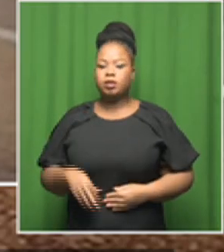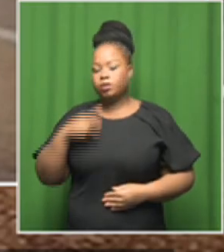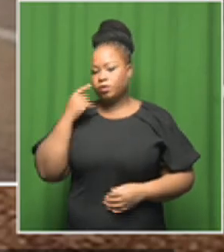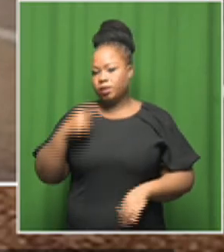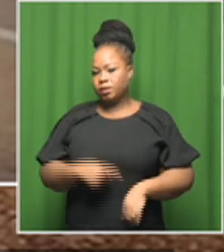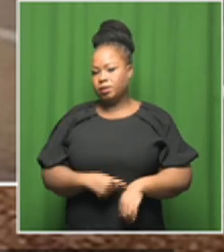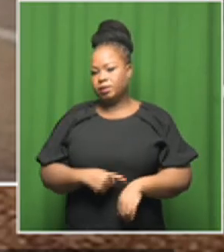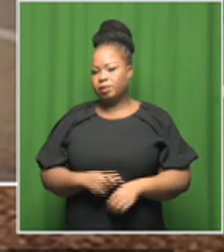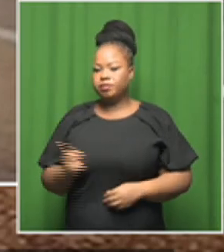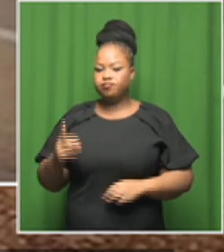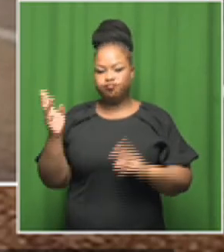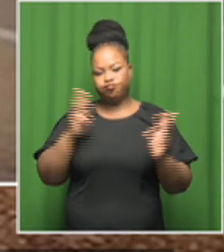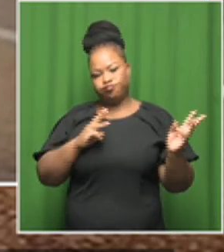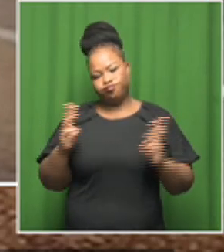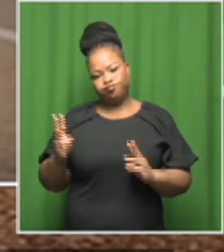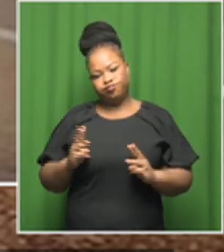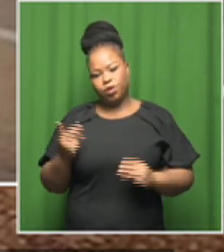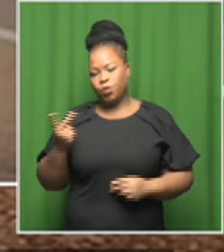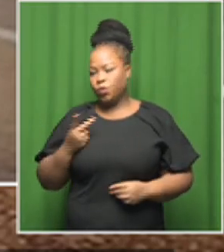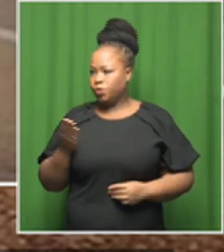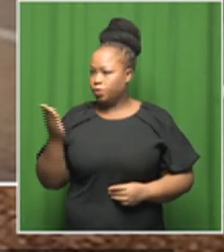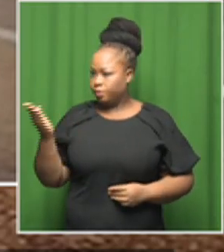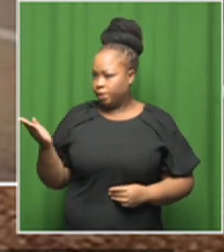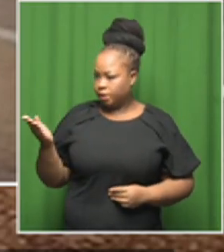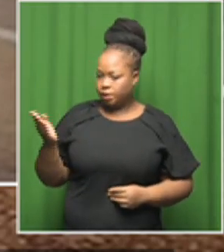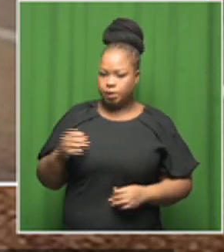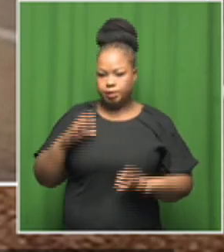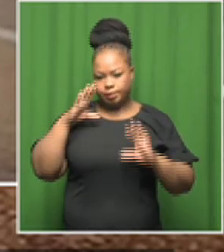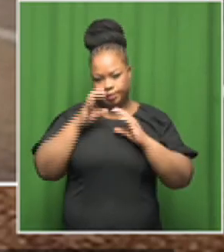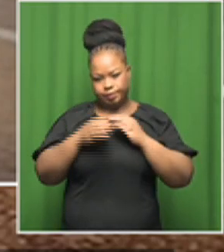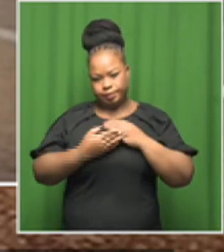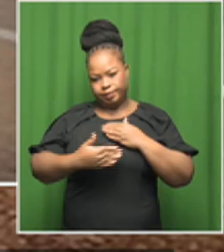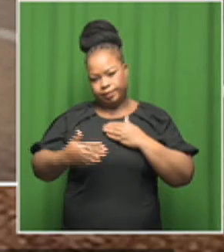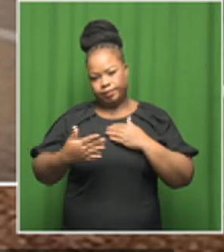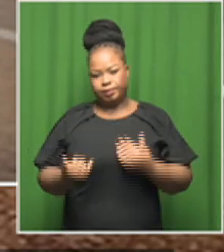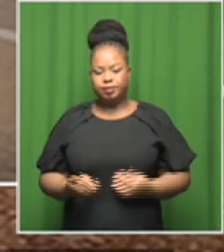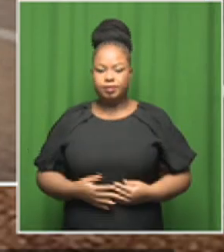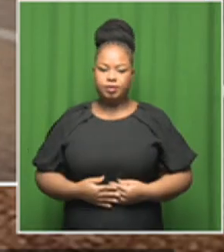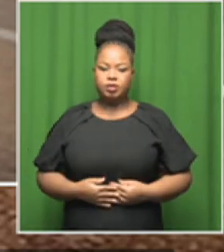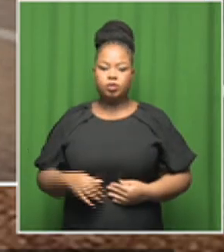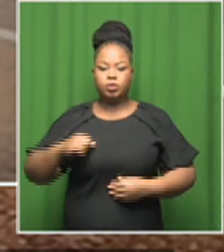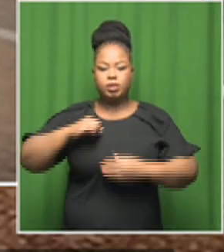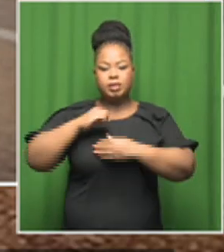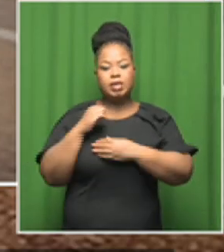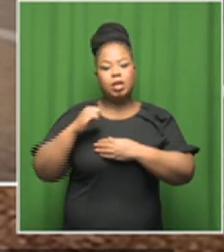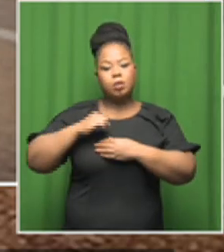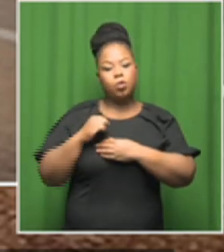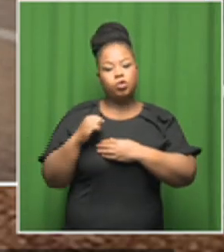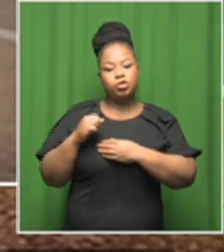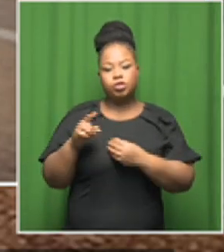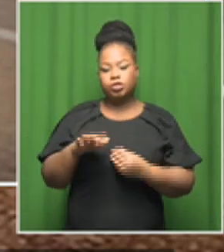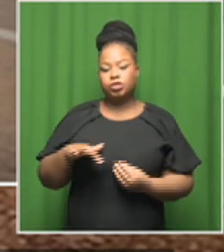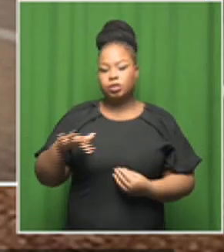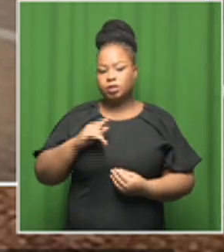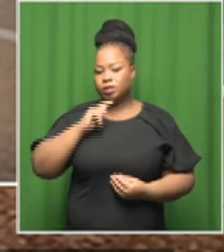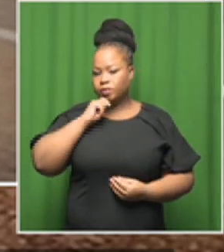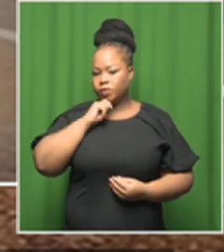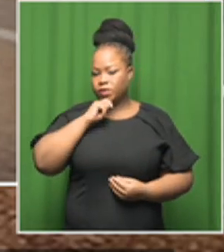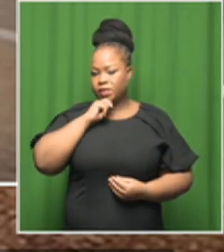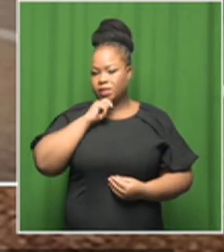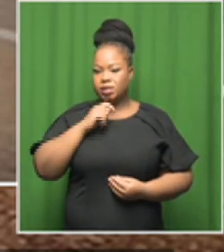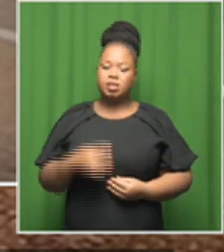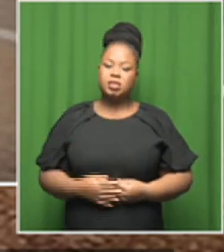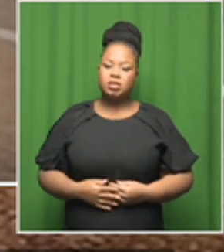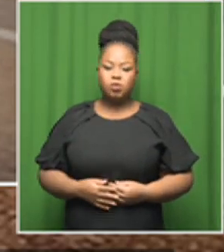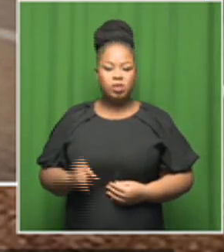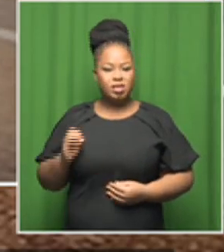but just like the weather people, we like to give you a forecast as well. And this is a look ahead to Stellenbosch. If you've got to go into Stellenbosch this morning or any morning